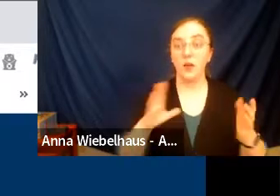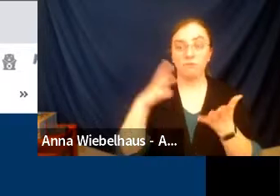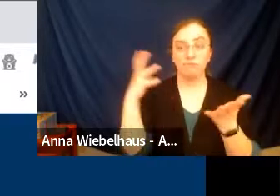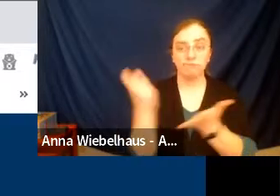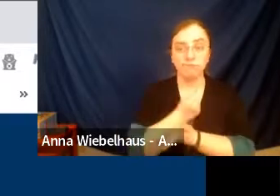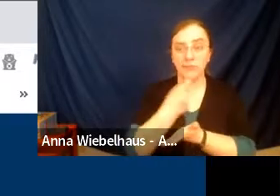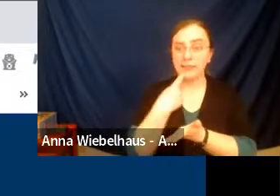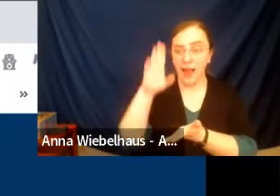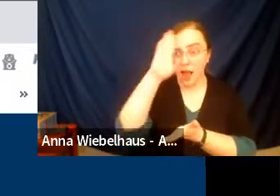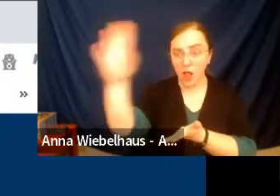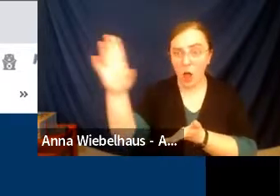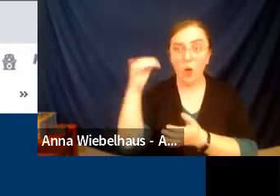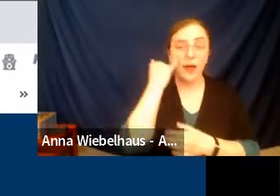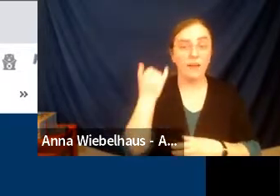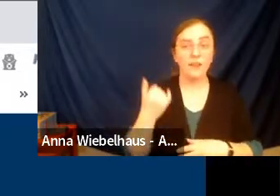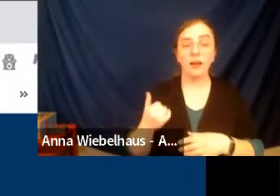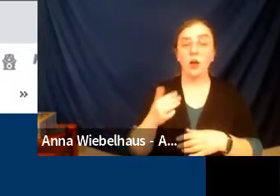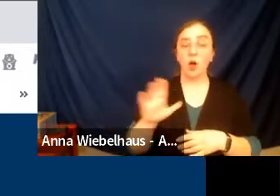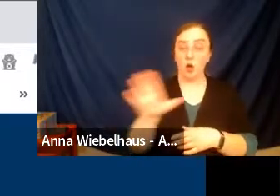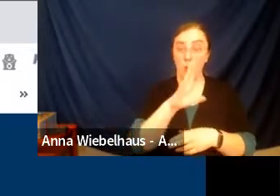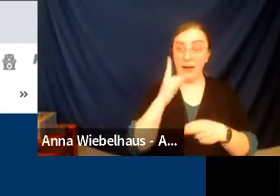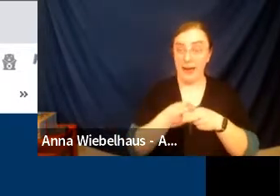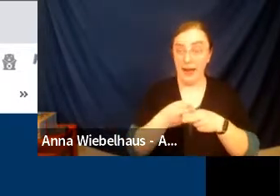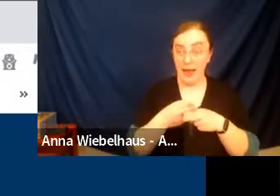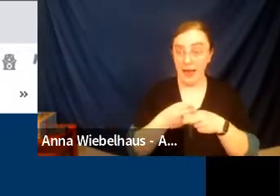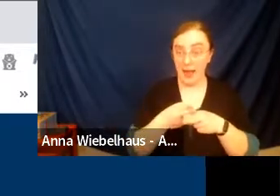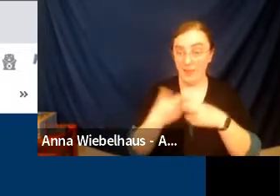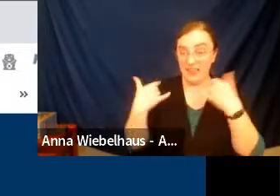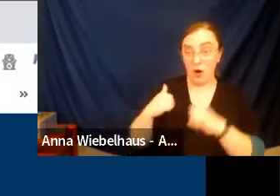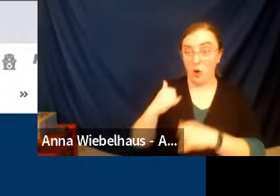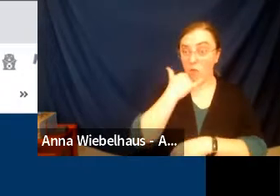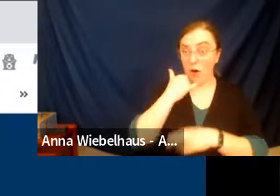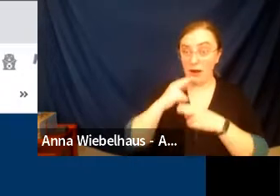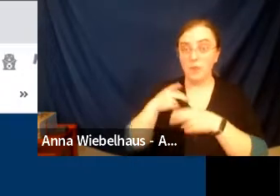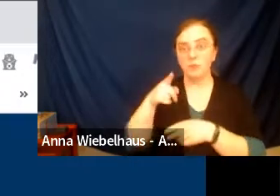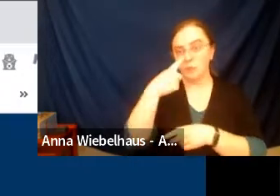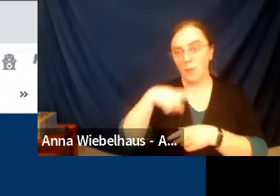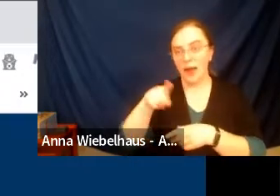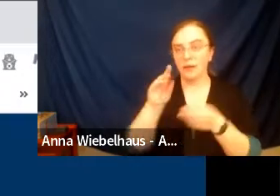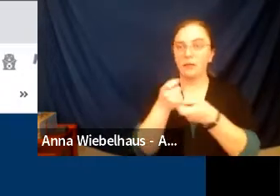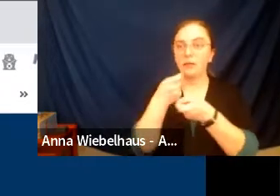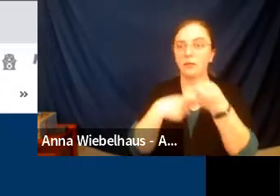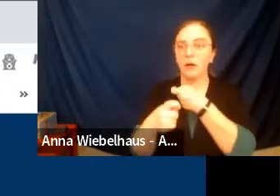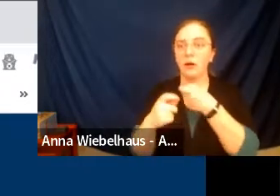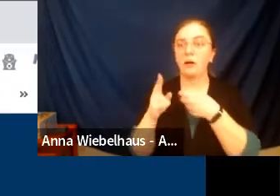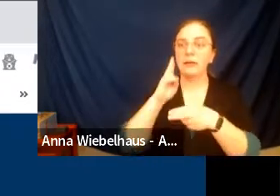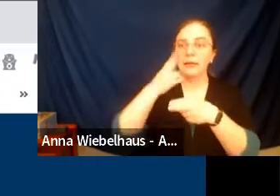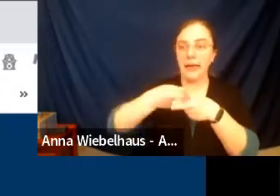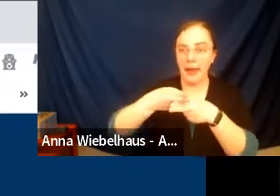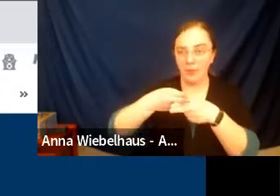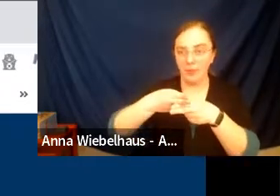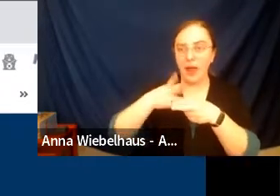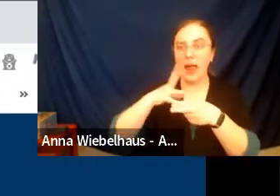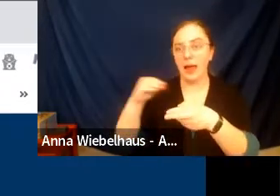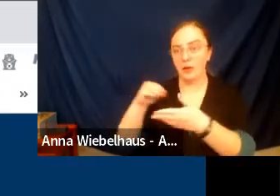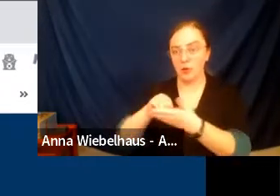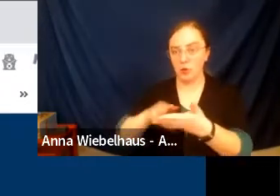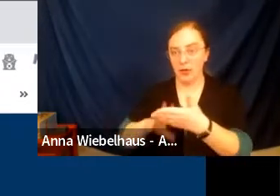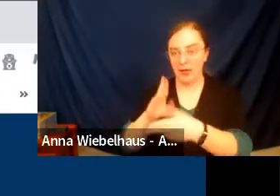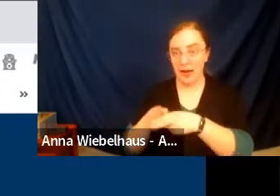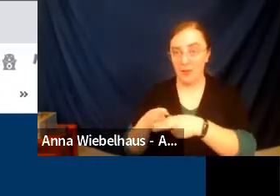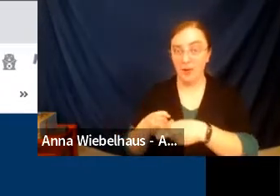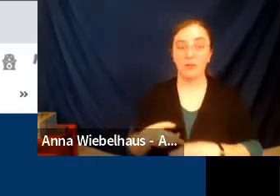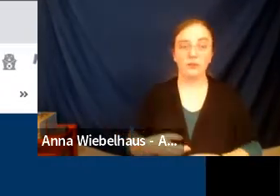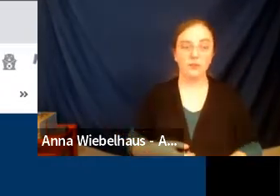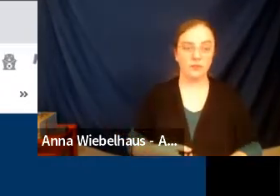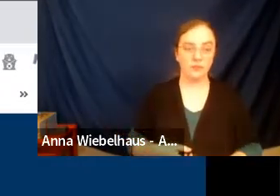hello. If your name is not changed on your Zoom meeting, you can go ahead and put your name there if you would like to, and either unmute yourself